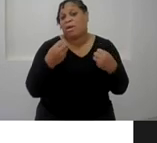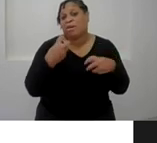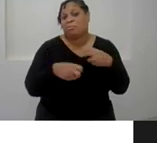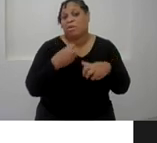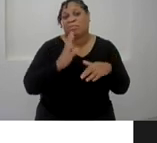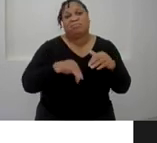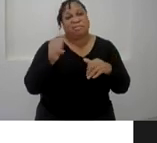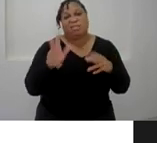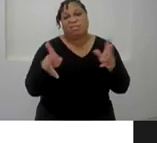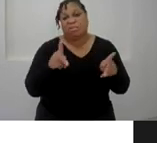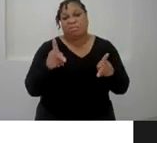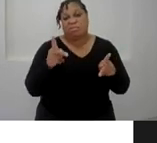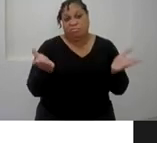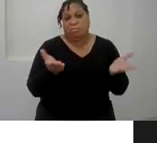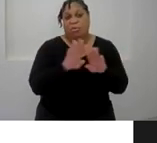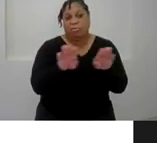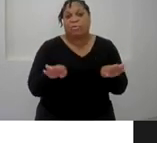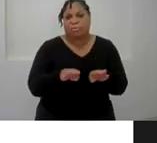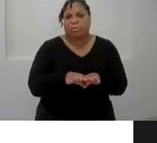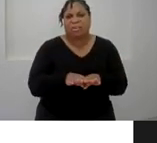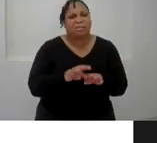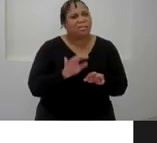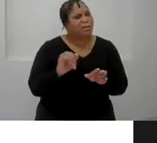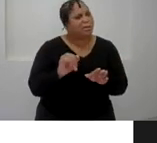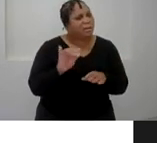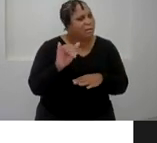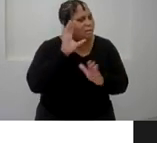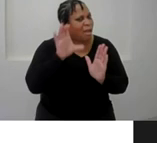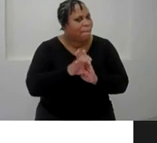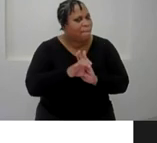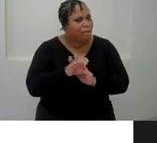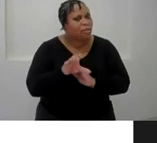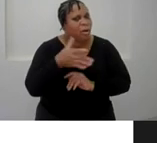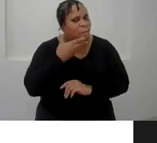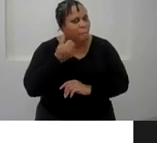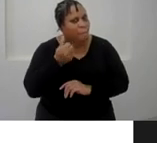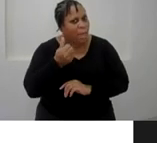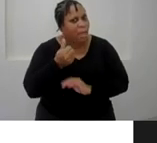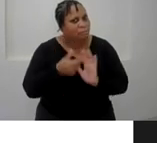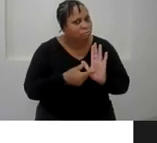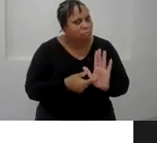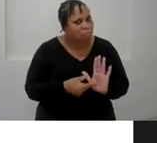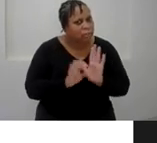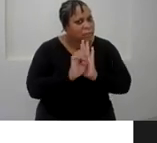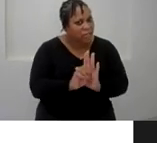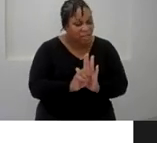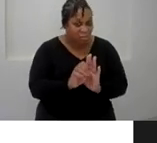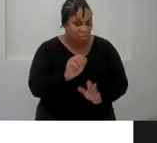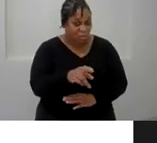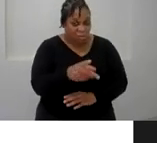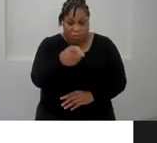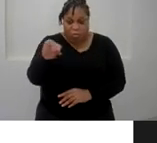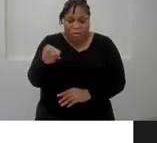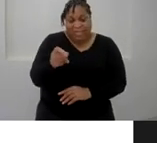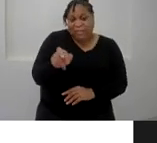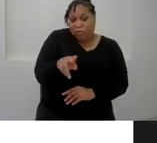in Bermuda. Is that the image that best captures that? Or is it one of these? Or is it one of the